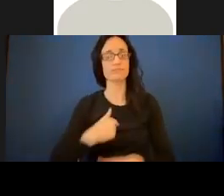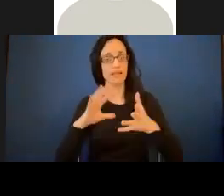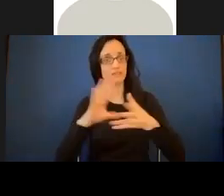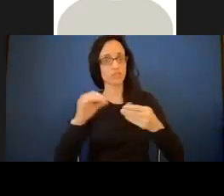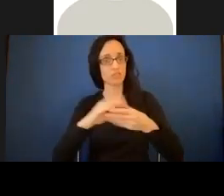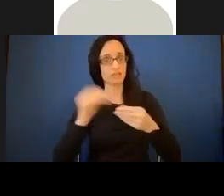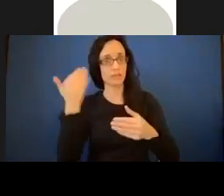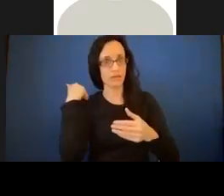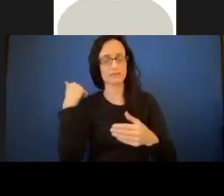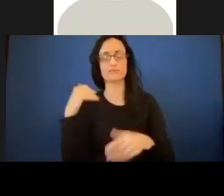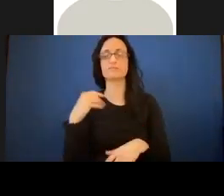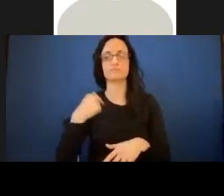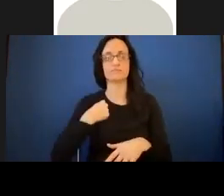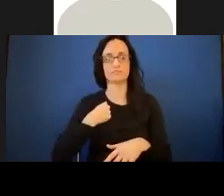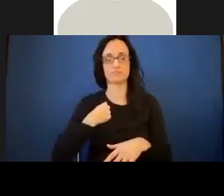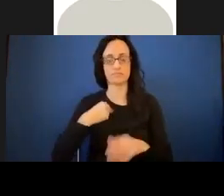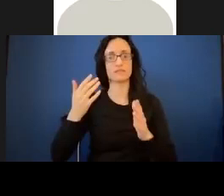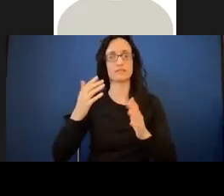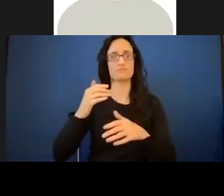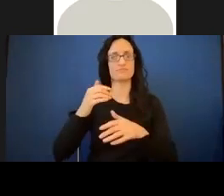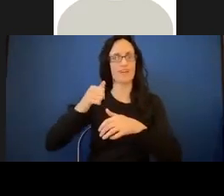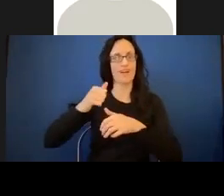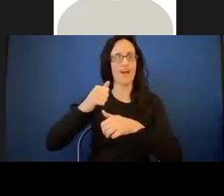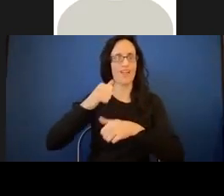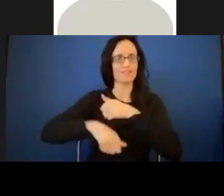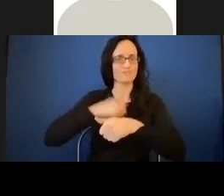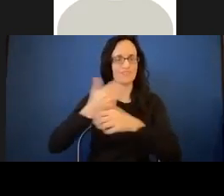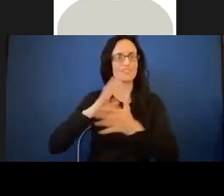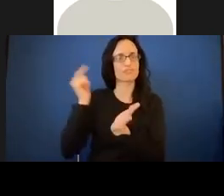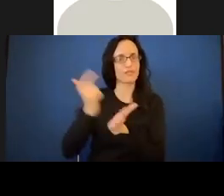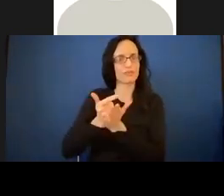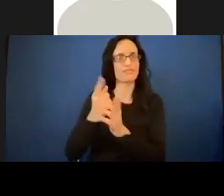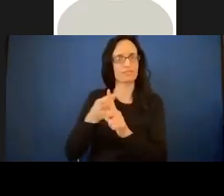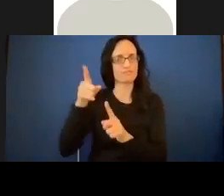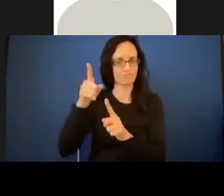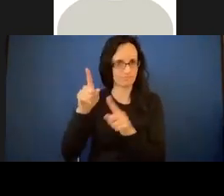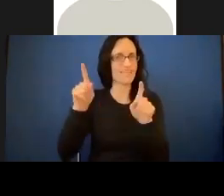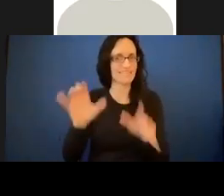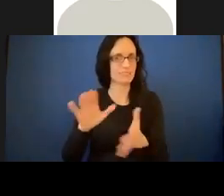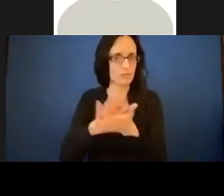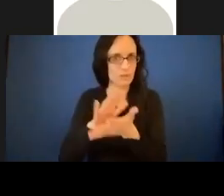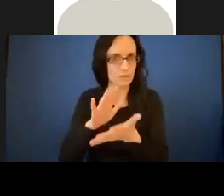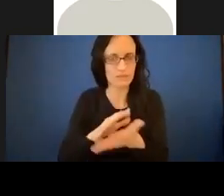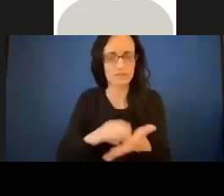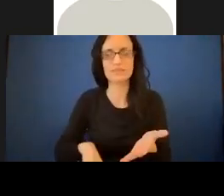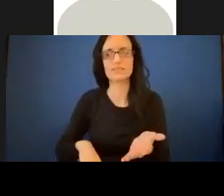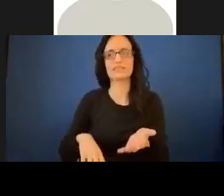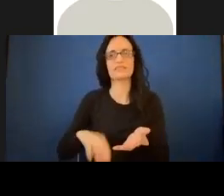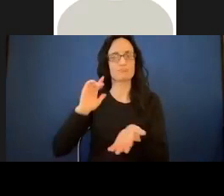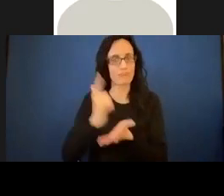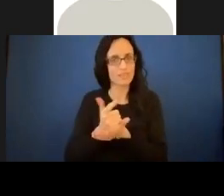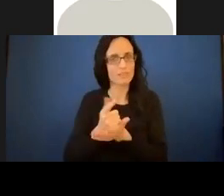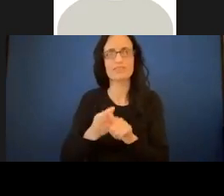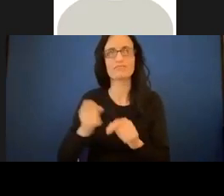I am an alumna of one of the exam schools, an alumna of the Boston Public